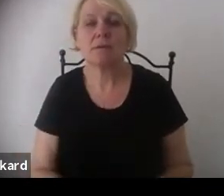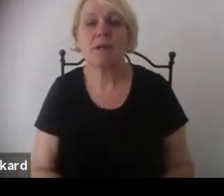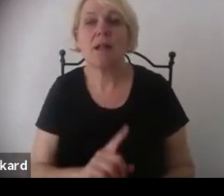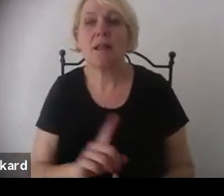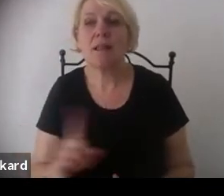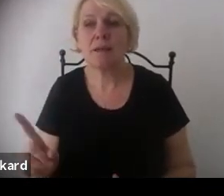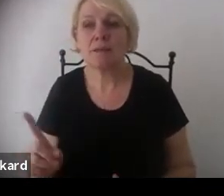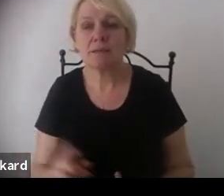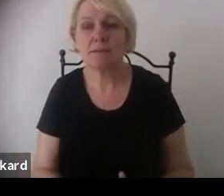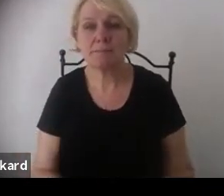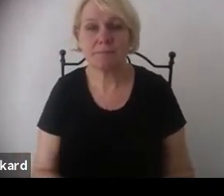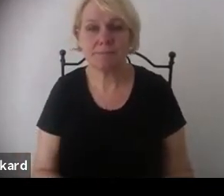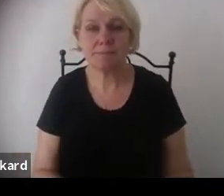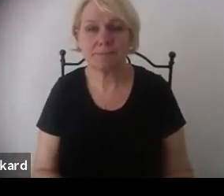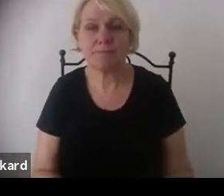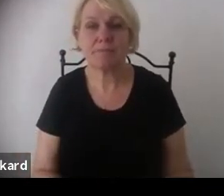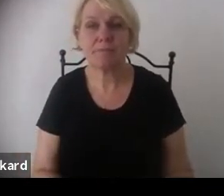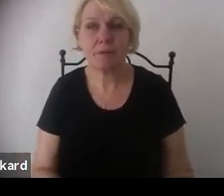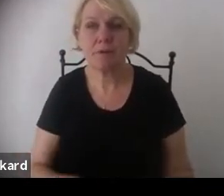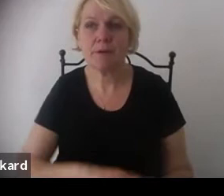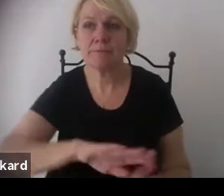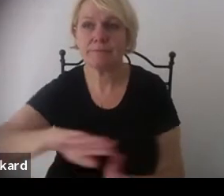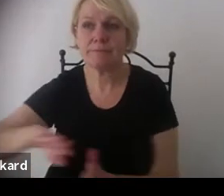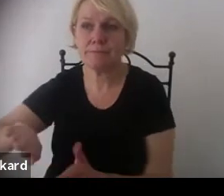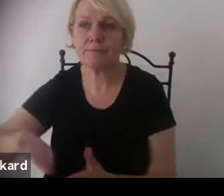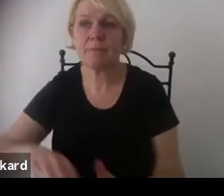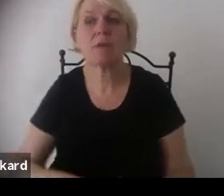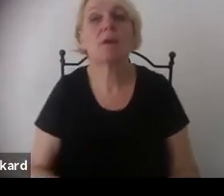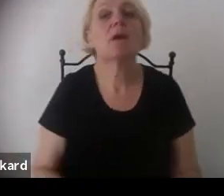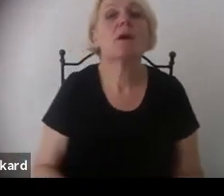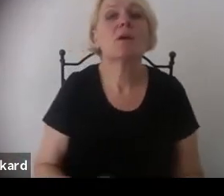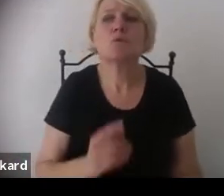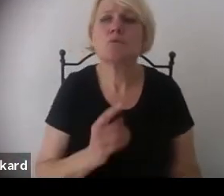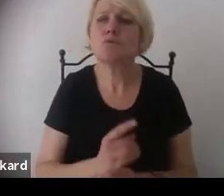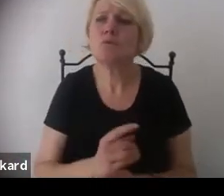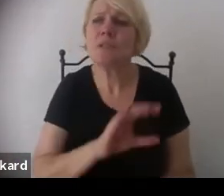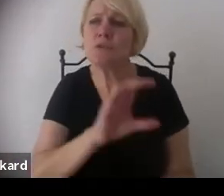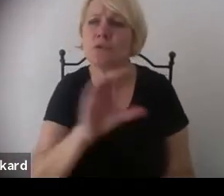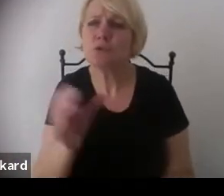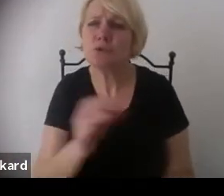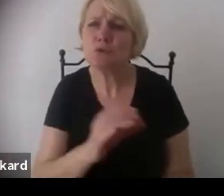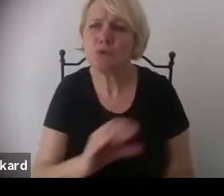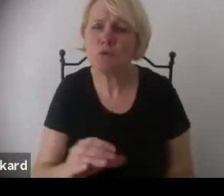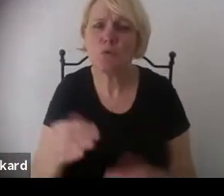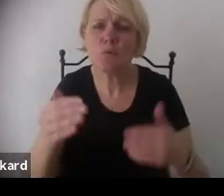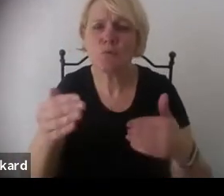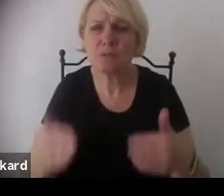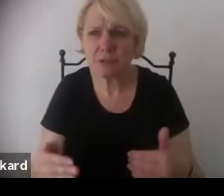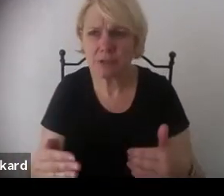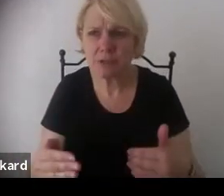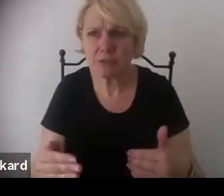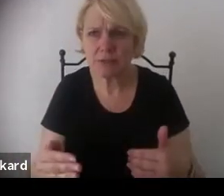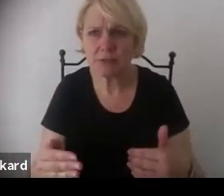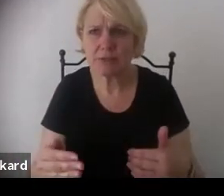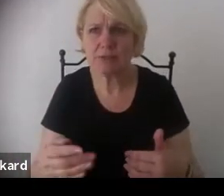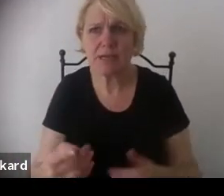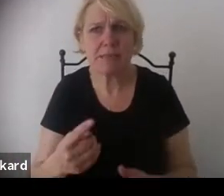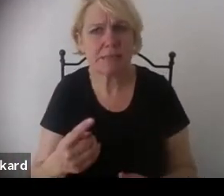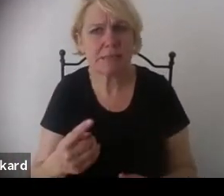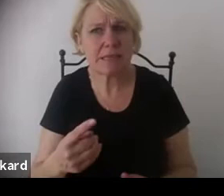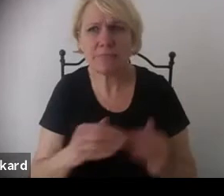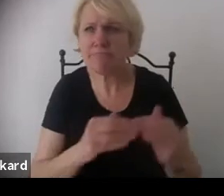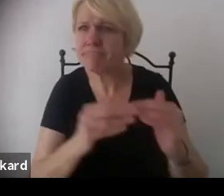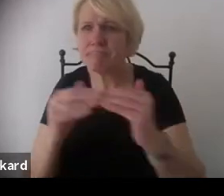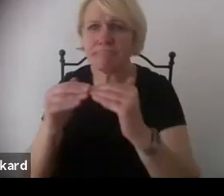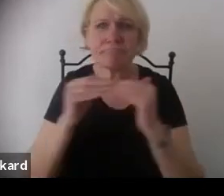about Zoom sessions, and kind of that's actually been really helpful, but equally you have said that that isn't for everyone. So the question here